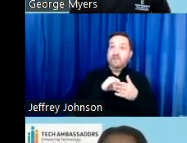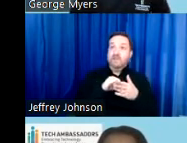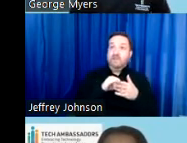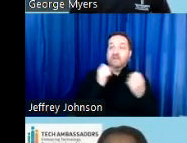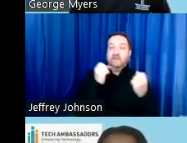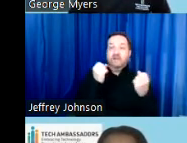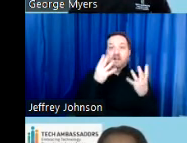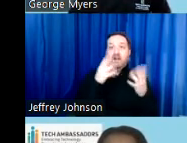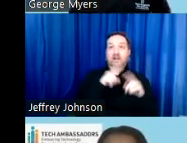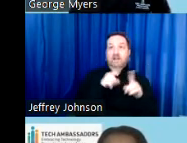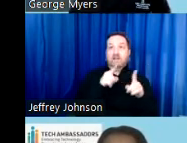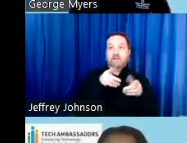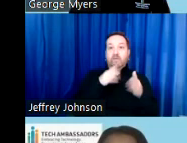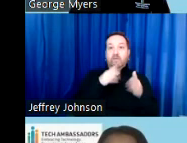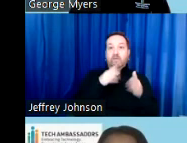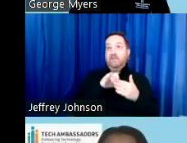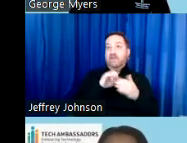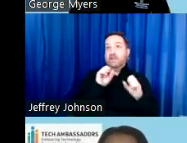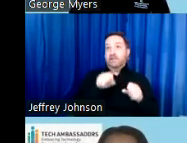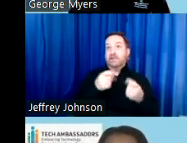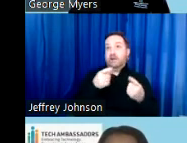different ways that could go.